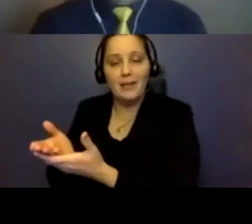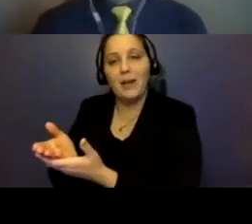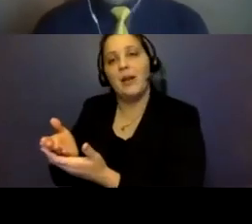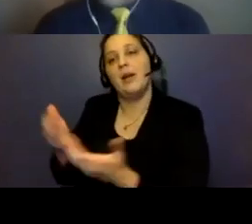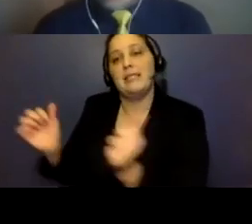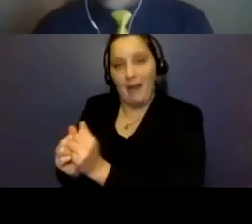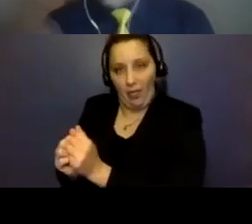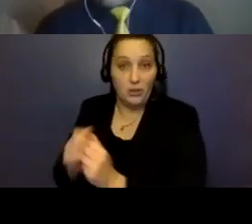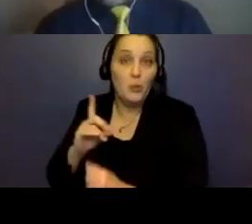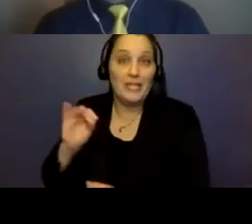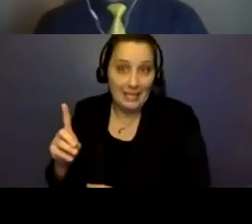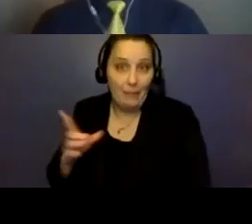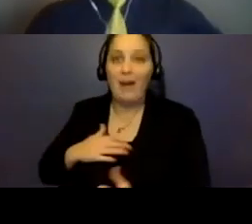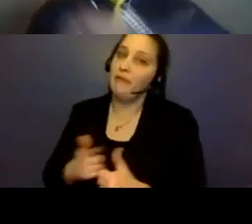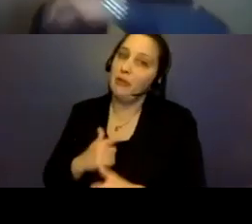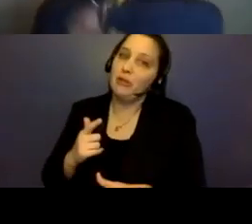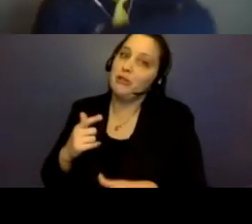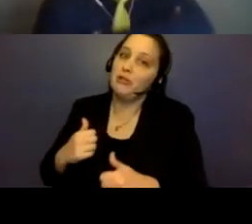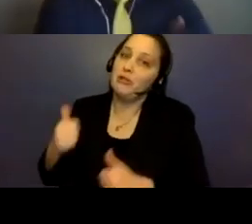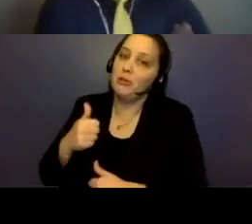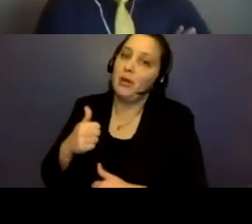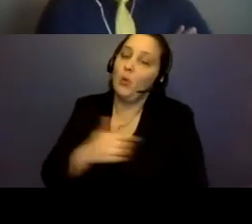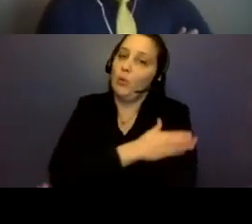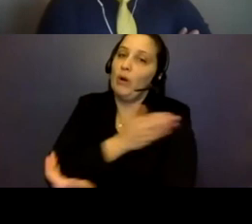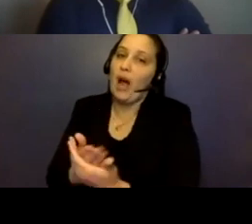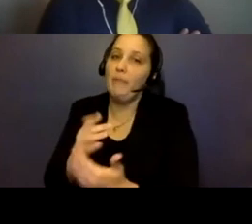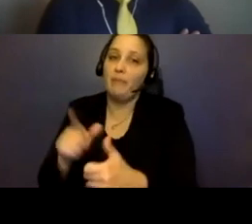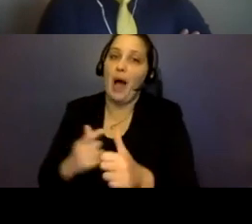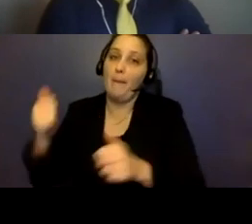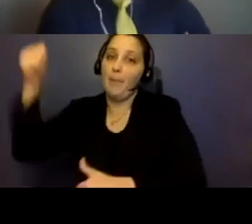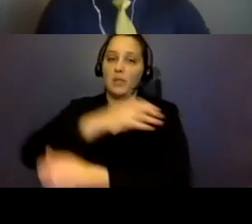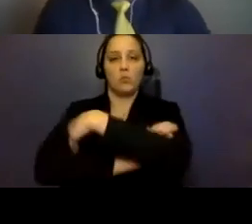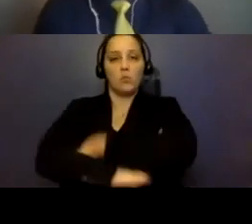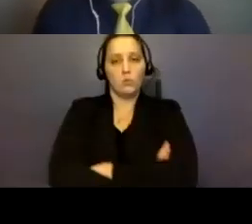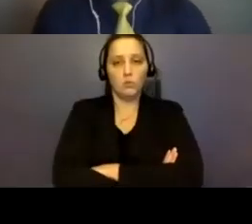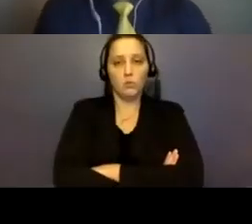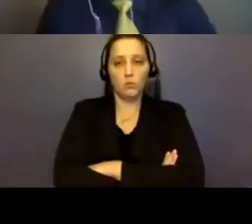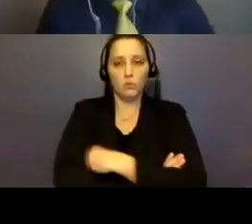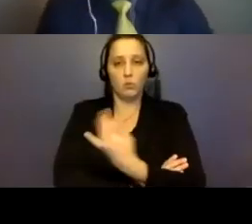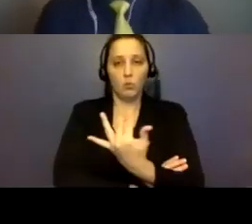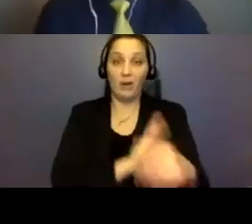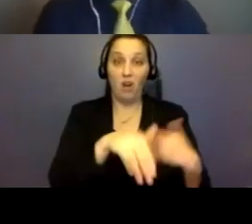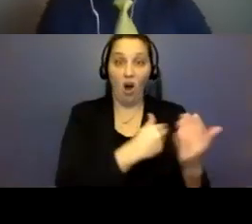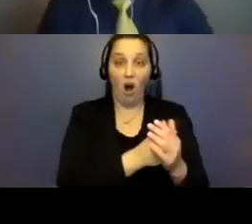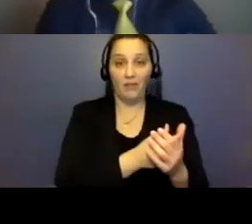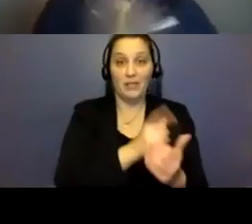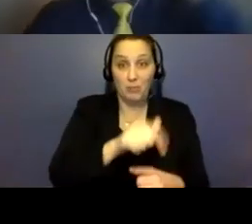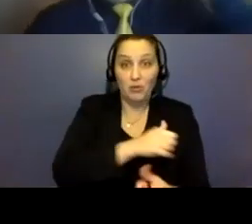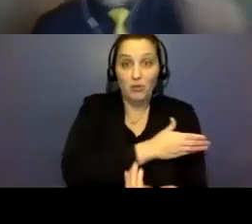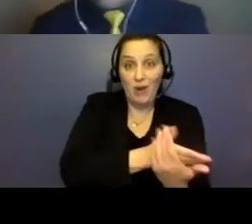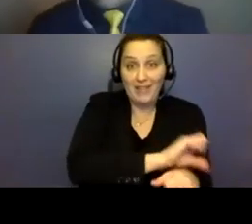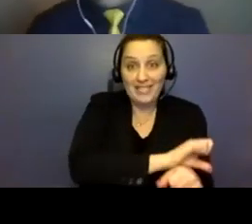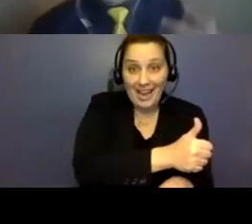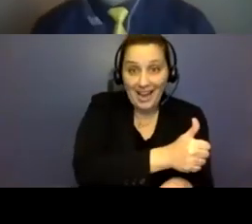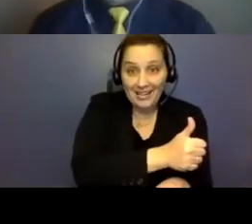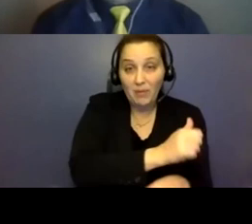And so we did. My first sergeant, when we came in, he was standing tall, waiting because he knew I was gonna do one of the